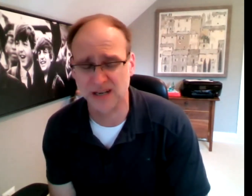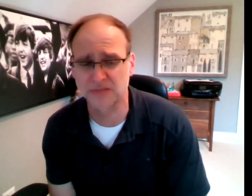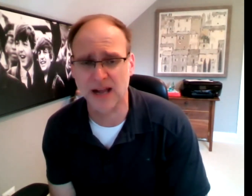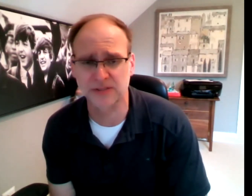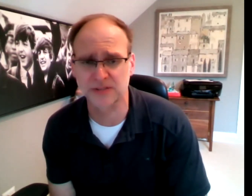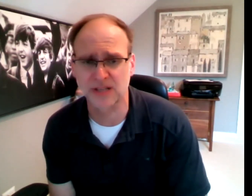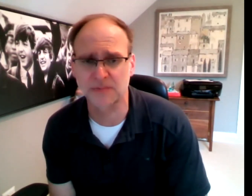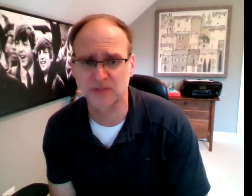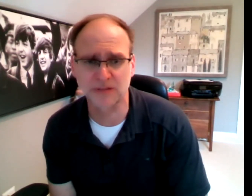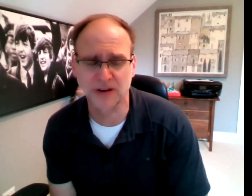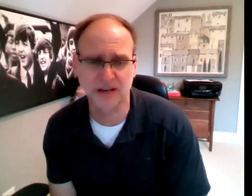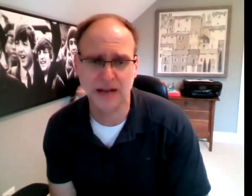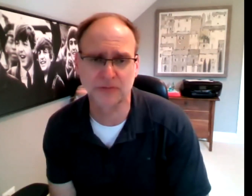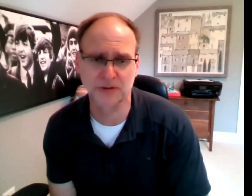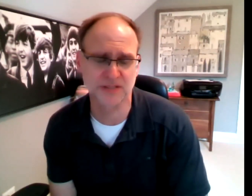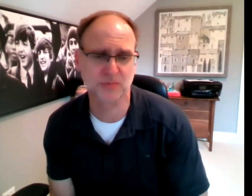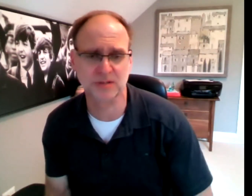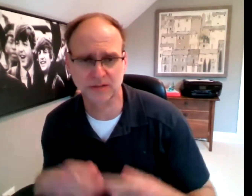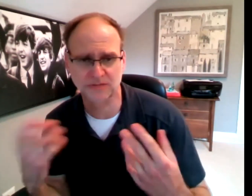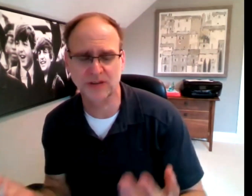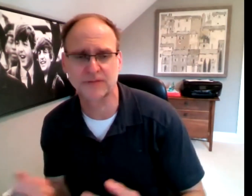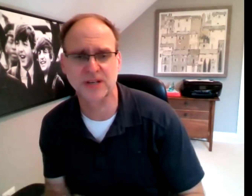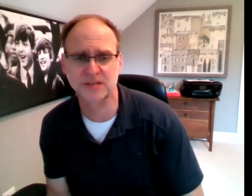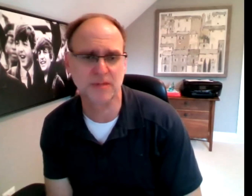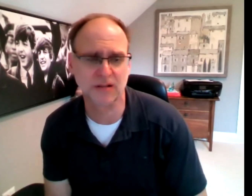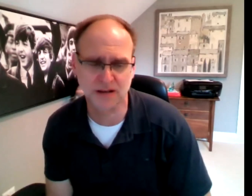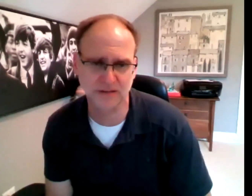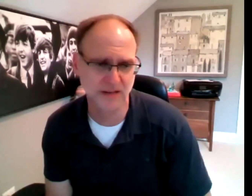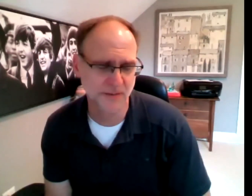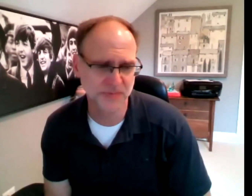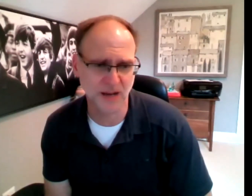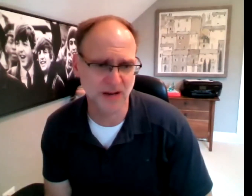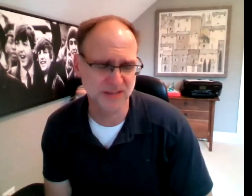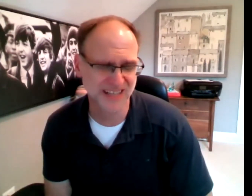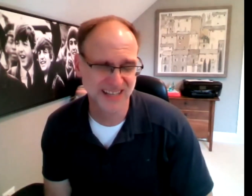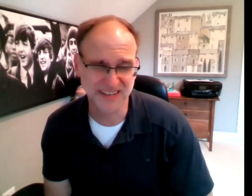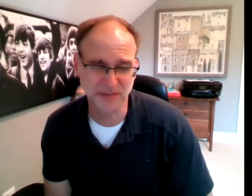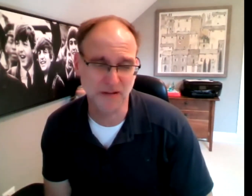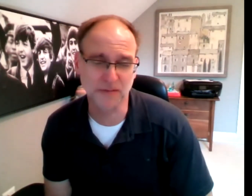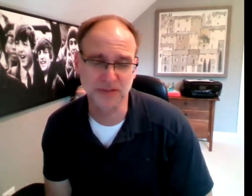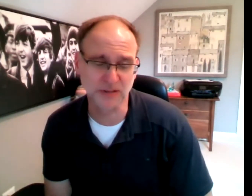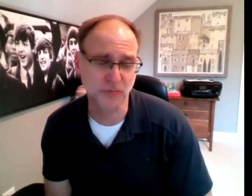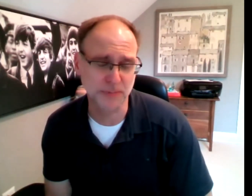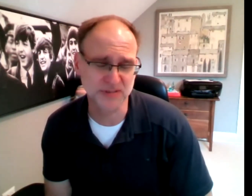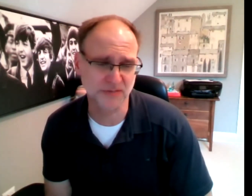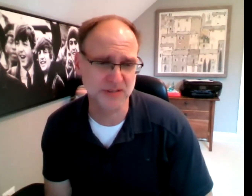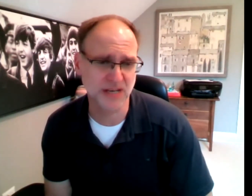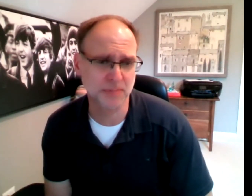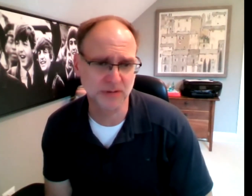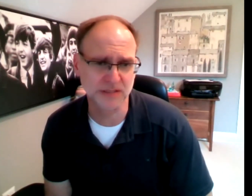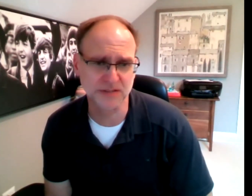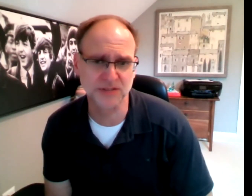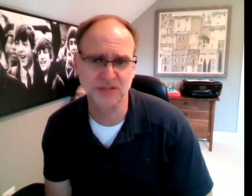at lifestyle factors that could be very adverse as a result of kind of changes in mental health. I think about nearly 40%